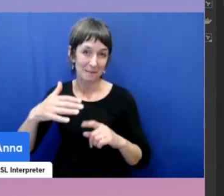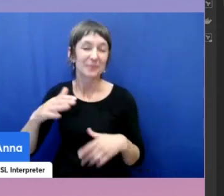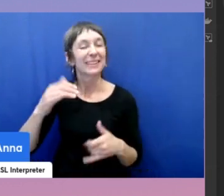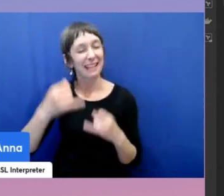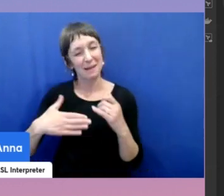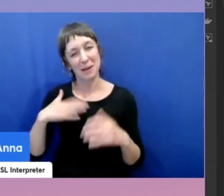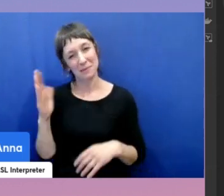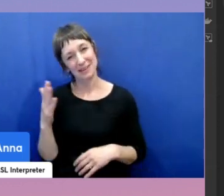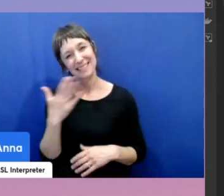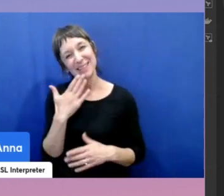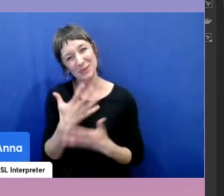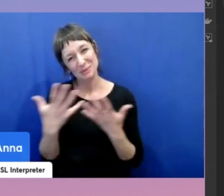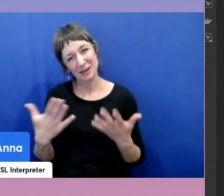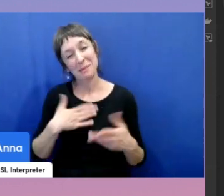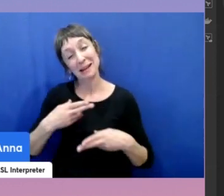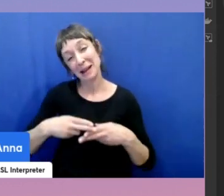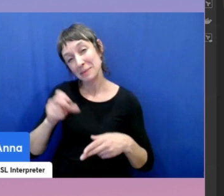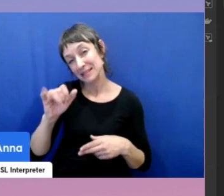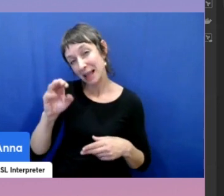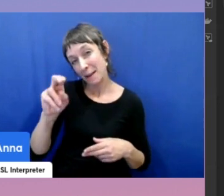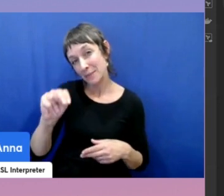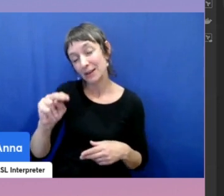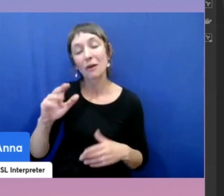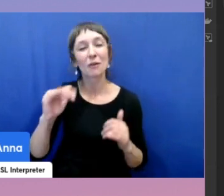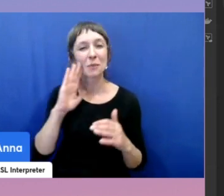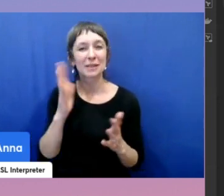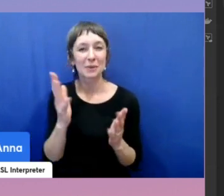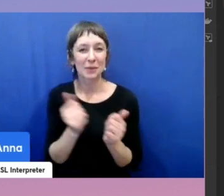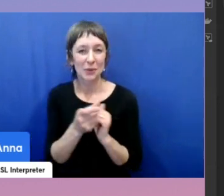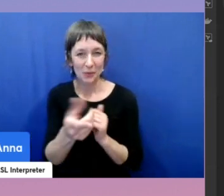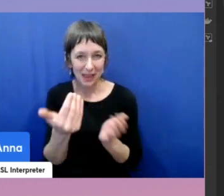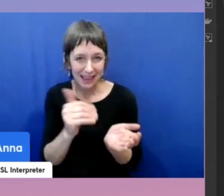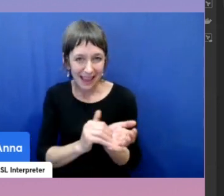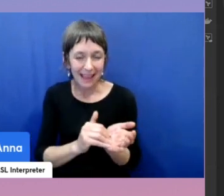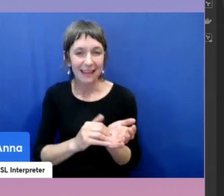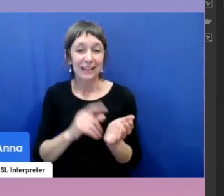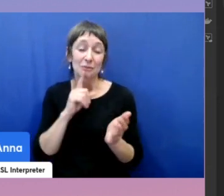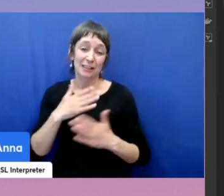Simon. Hopefully I'll speak to you again, but this has been enjoyable for me, and thank you very much.